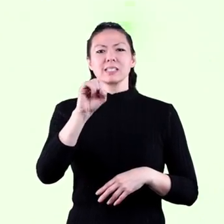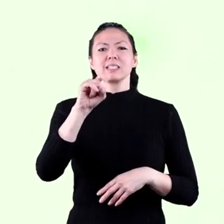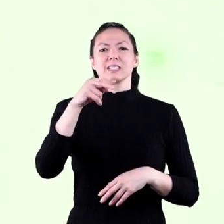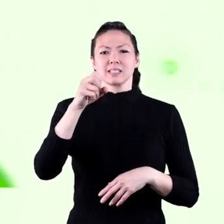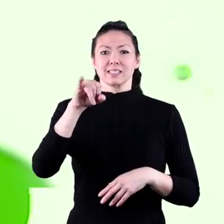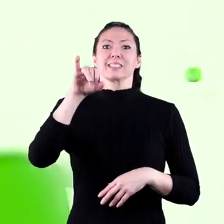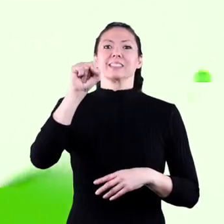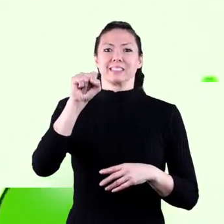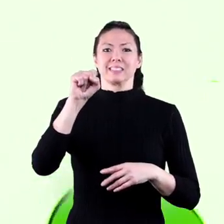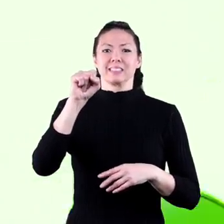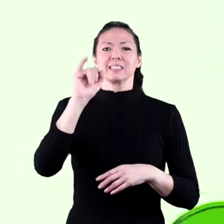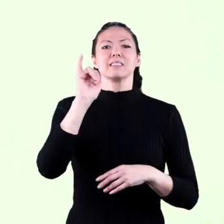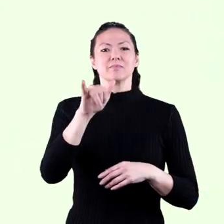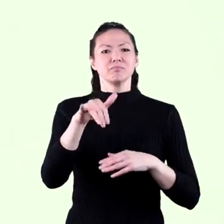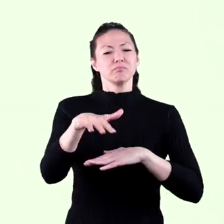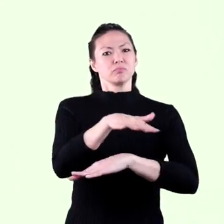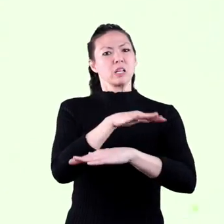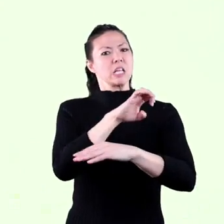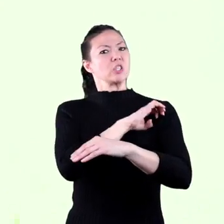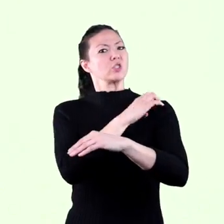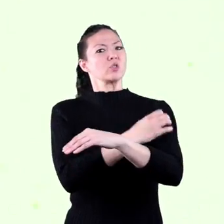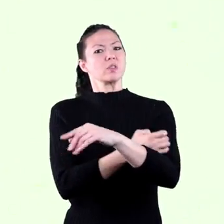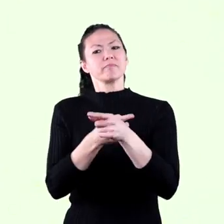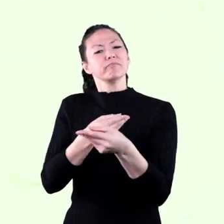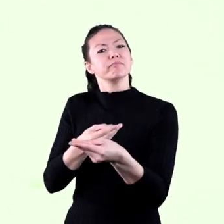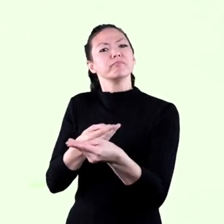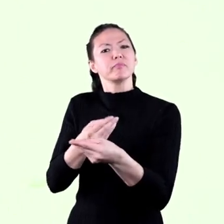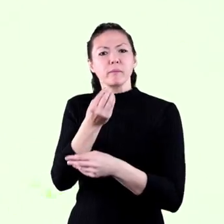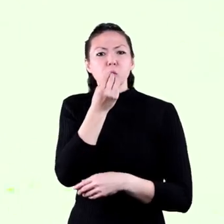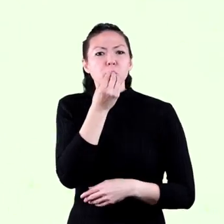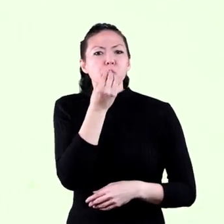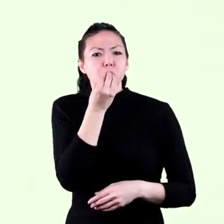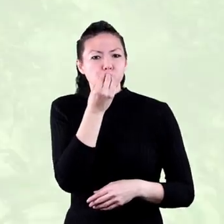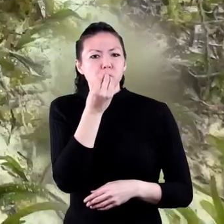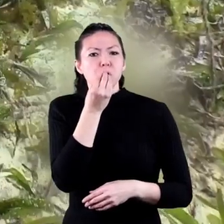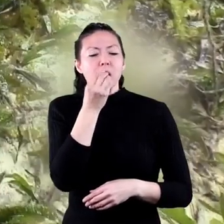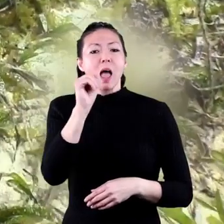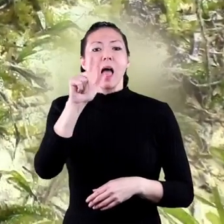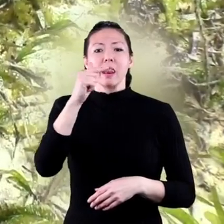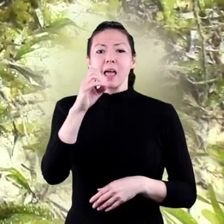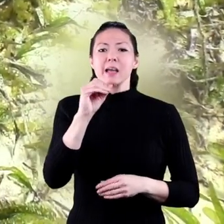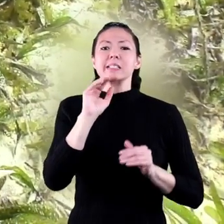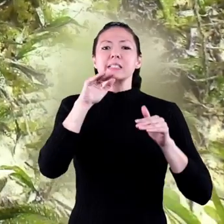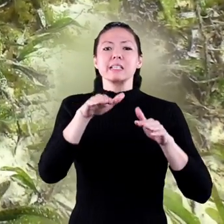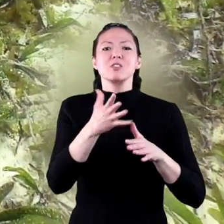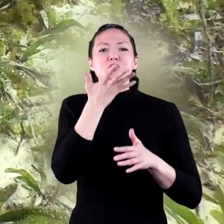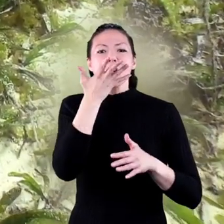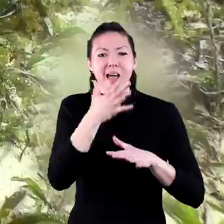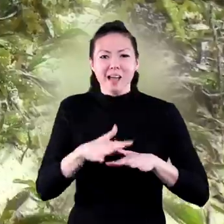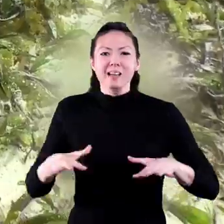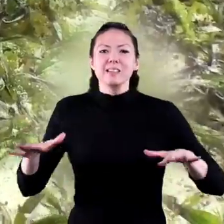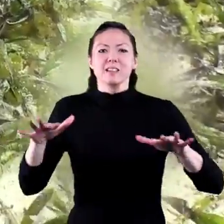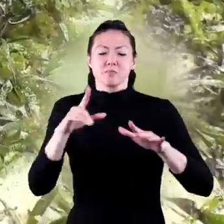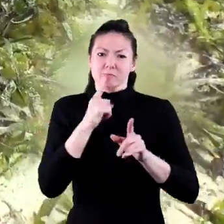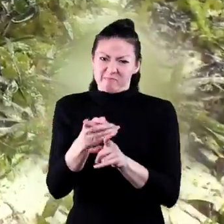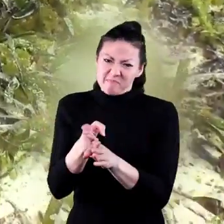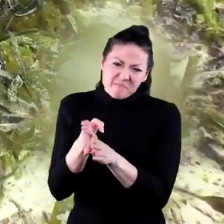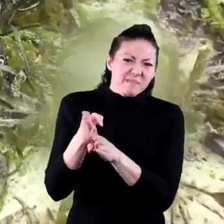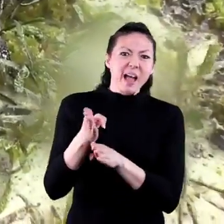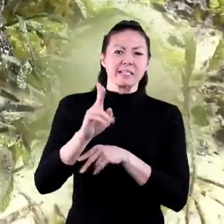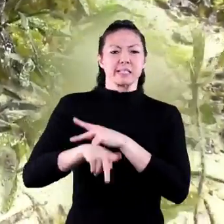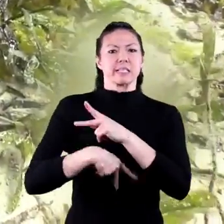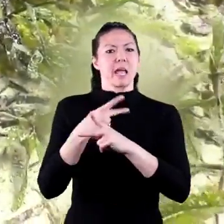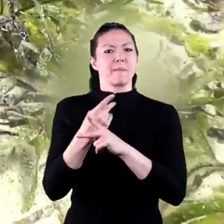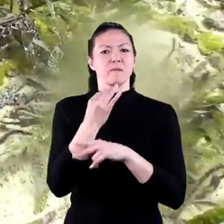other plants convert the light from the sun into energy to make its food. Algae and seagrasses are the main types